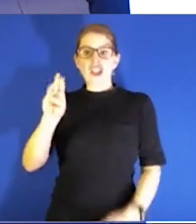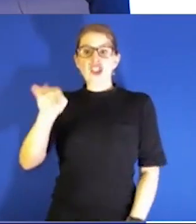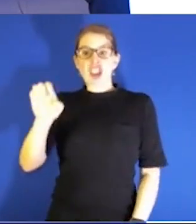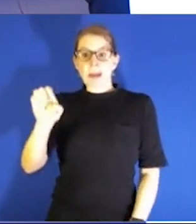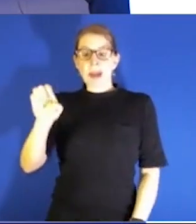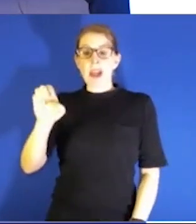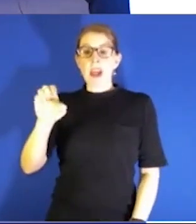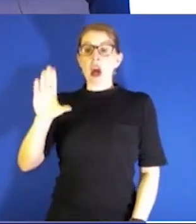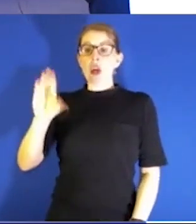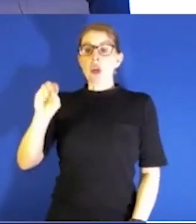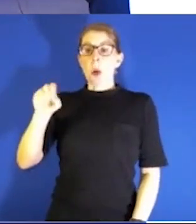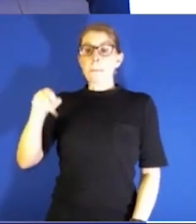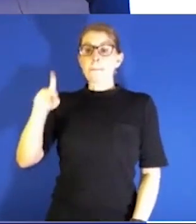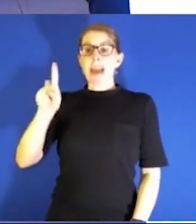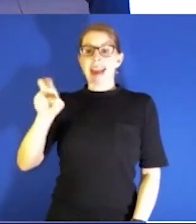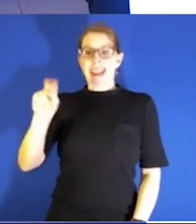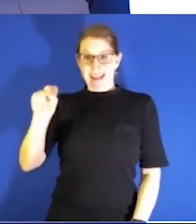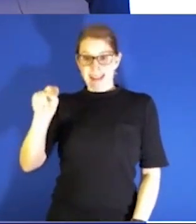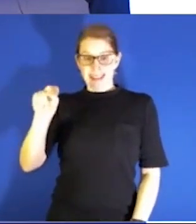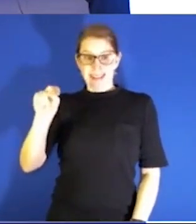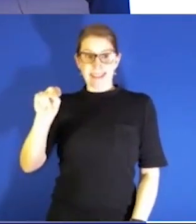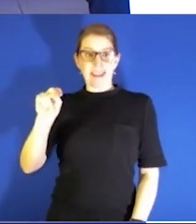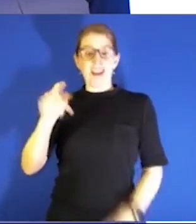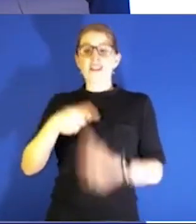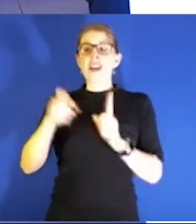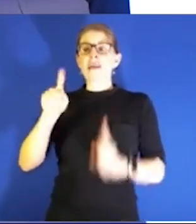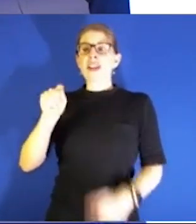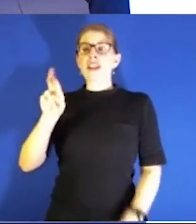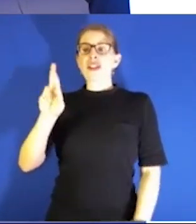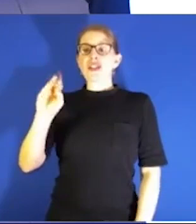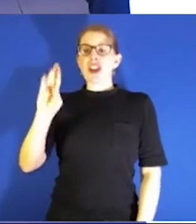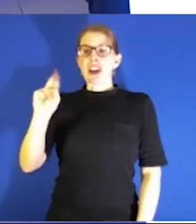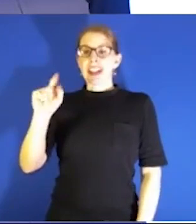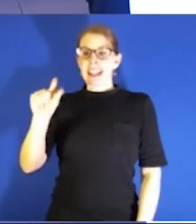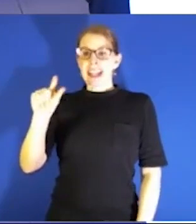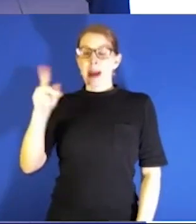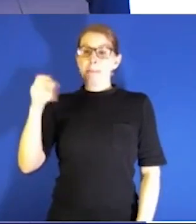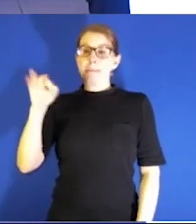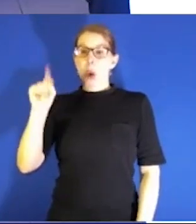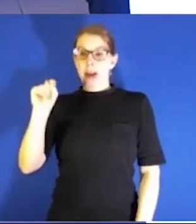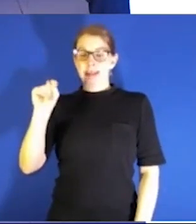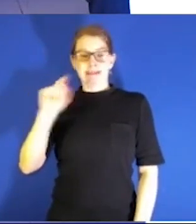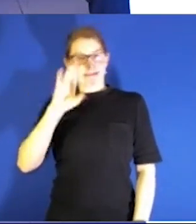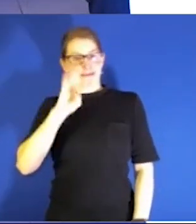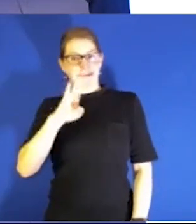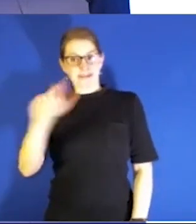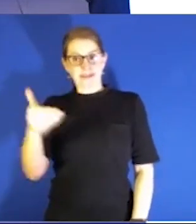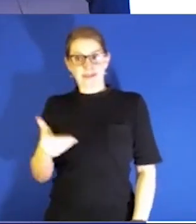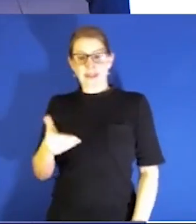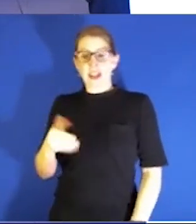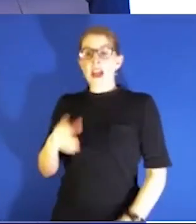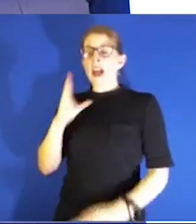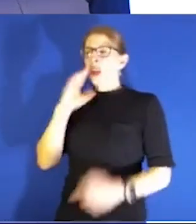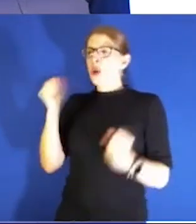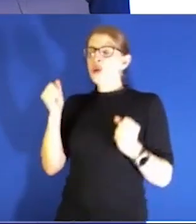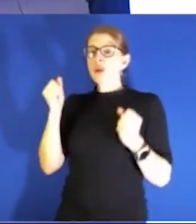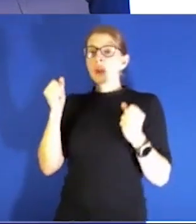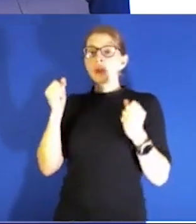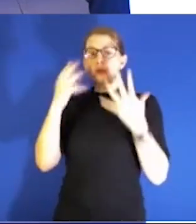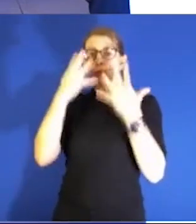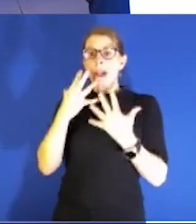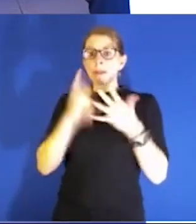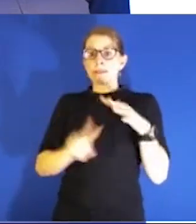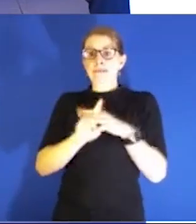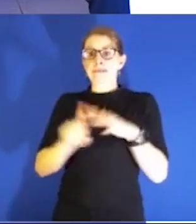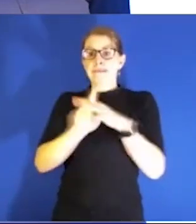morning? Great, thank you for having me. Well, good. Lots of questions for you today because we know that grief shows up in so many different ways. And we're going to talk more about that in